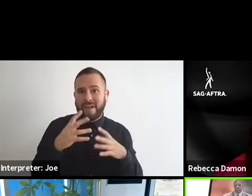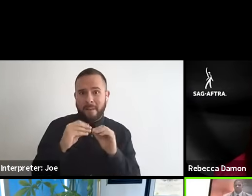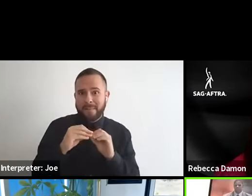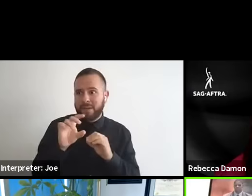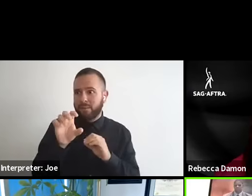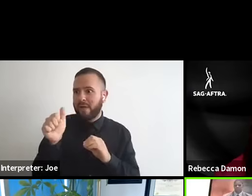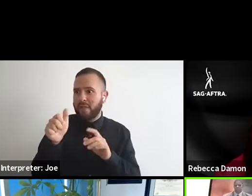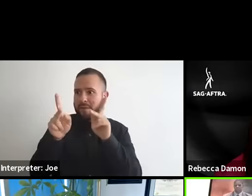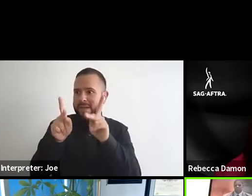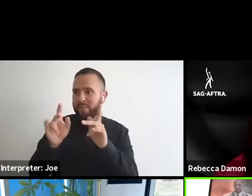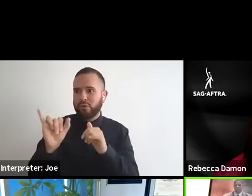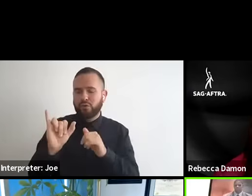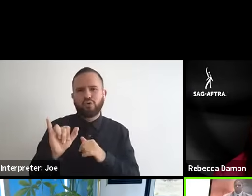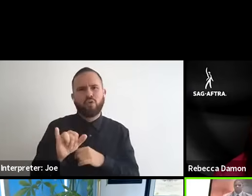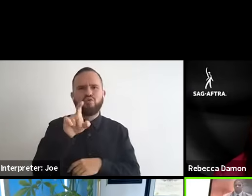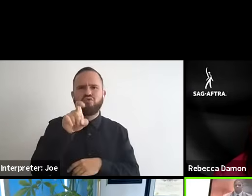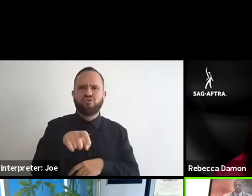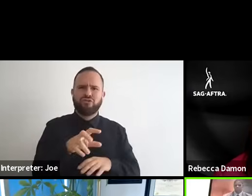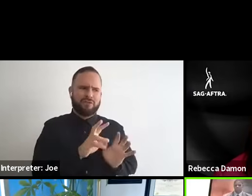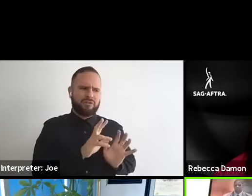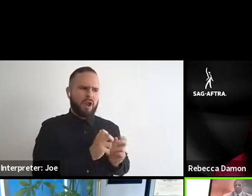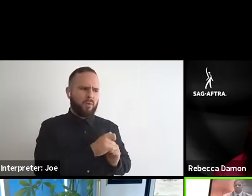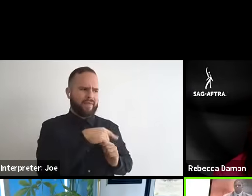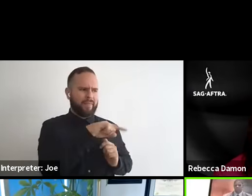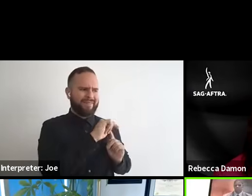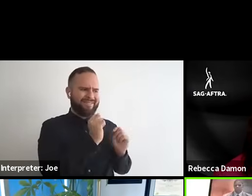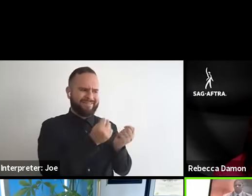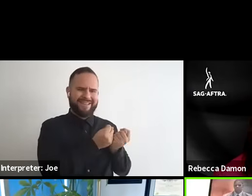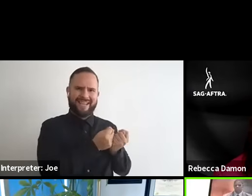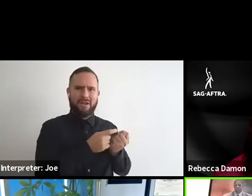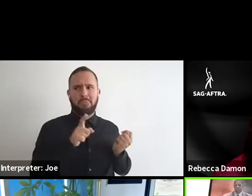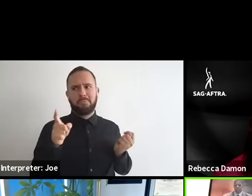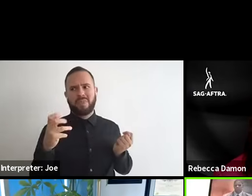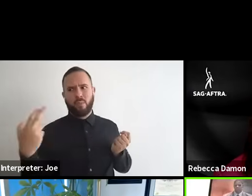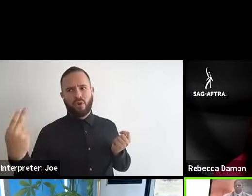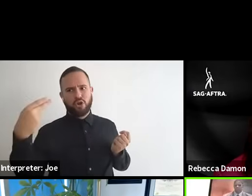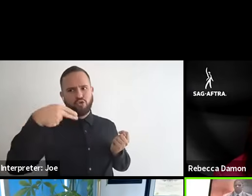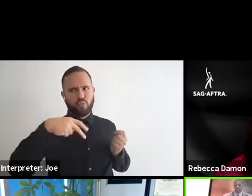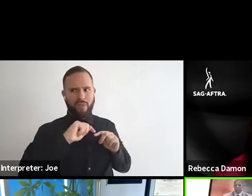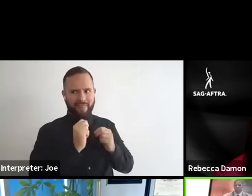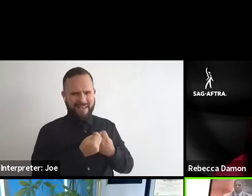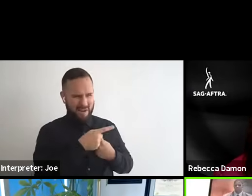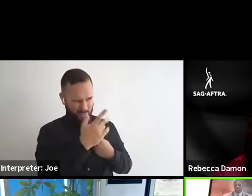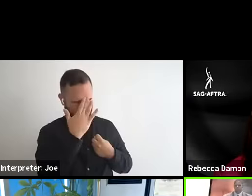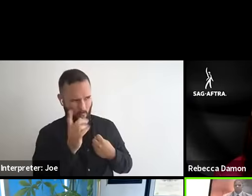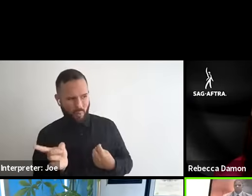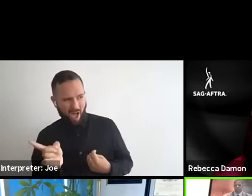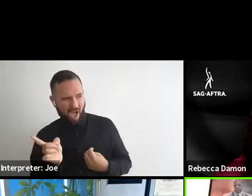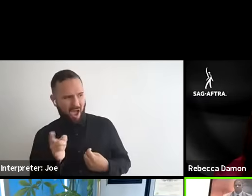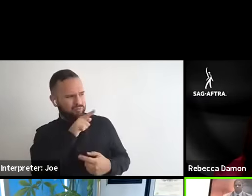consult with the team that you already love and go, hey, do you know anything about them? Or do you work well with